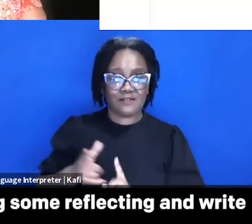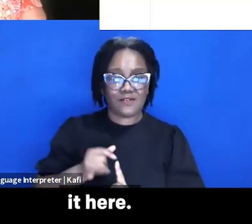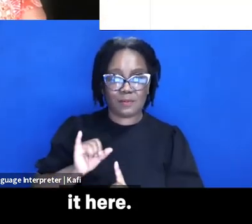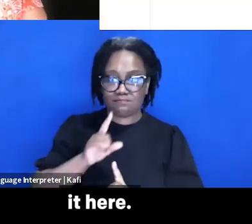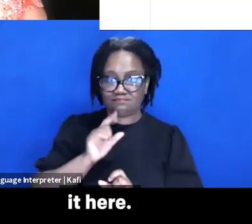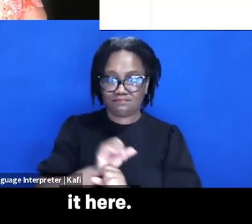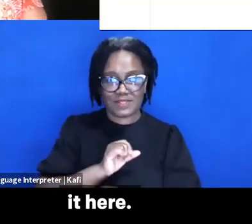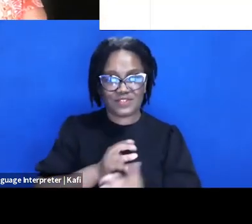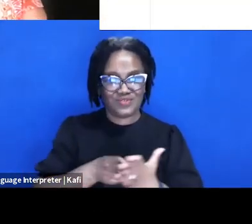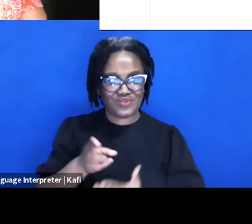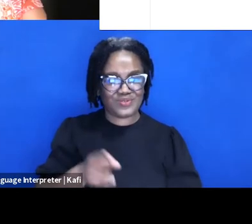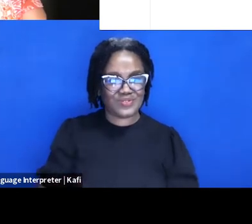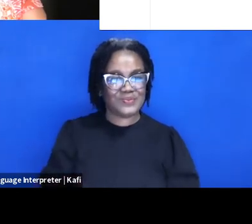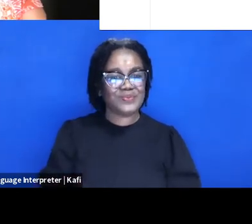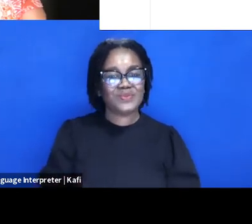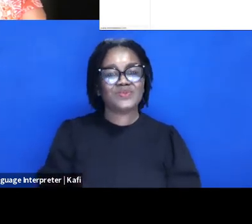and writing here.